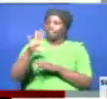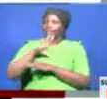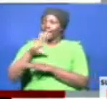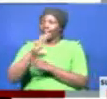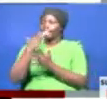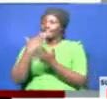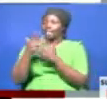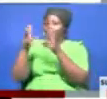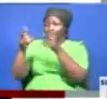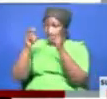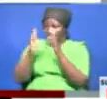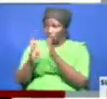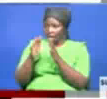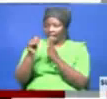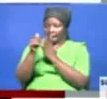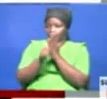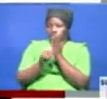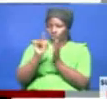Viva's Article